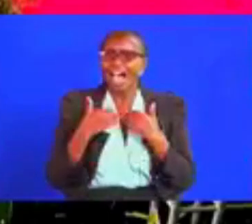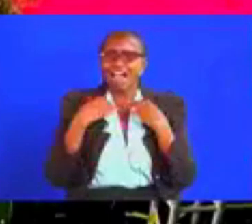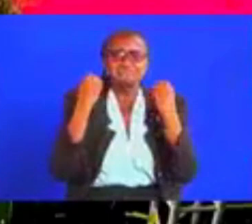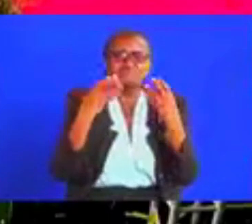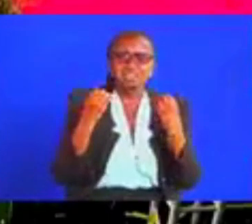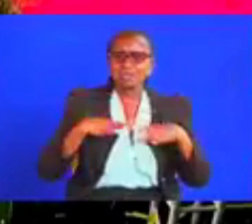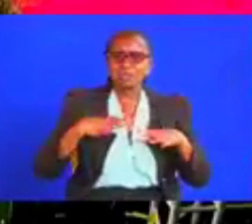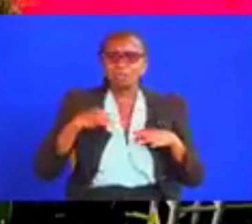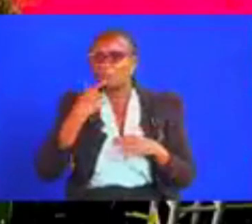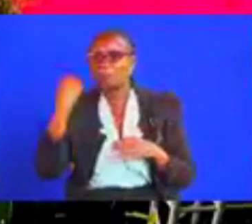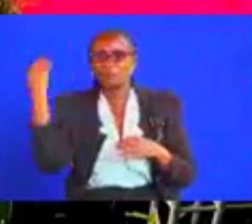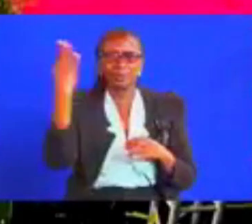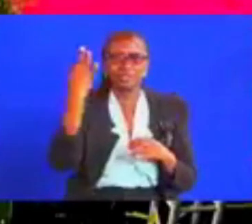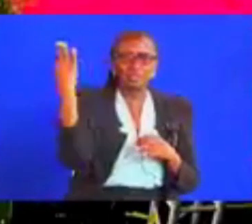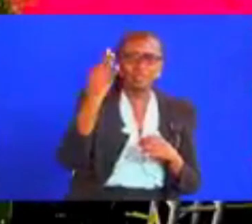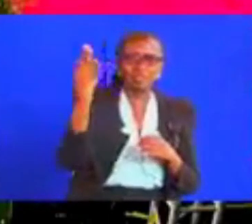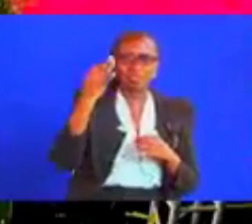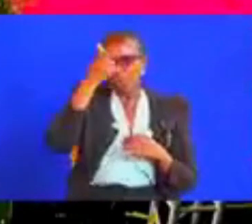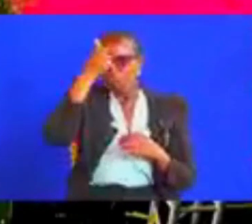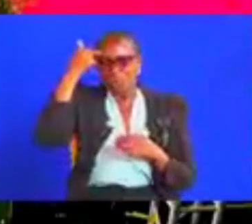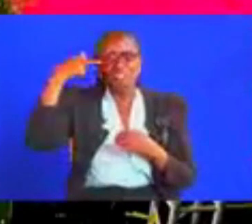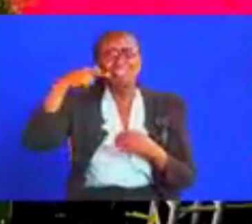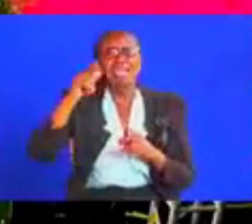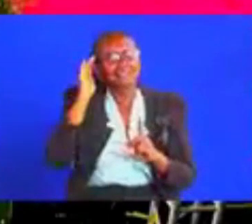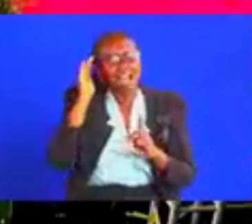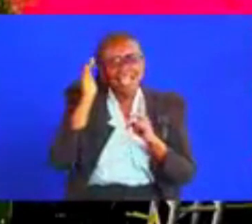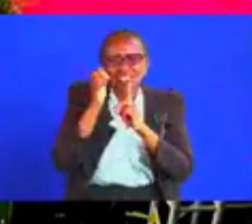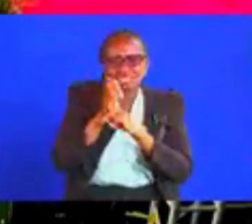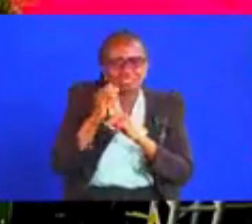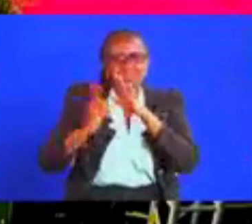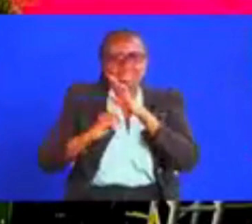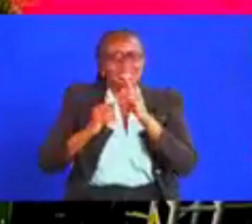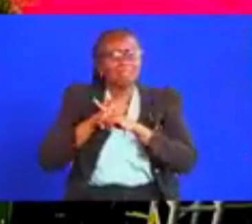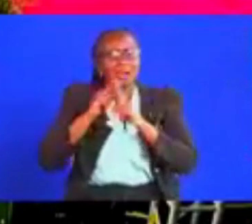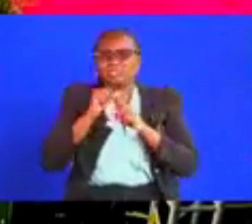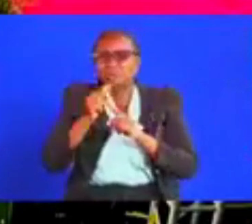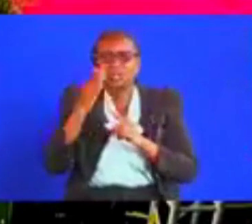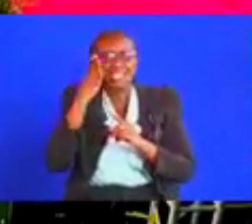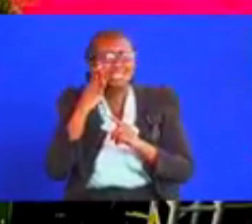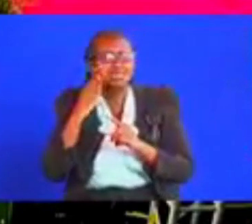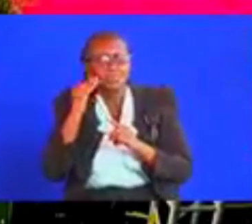people preaching because they inherited ministry, not because they encountered the Savior.